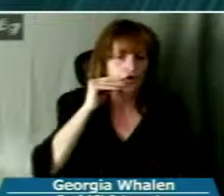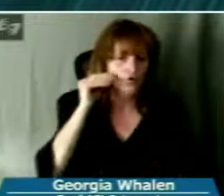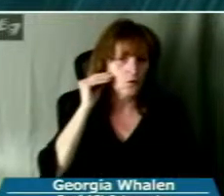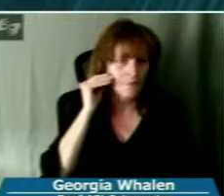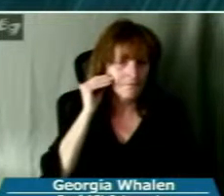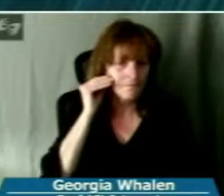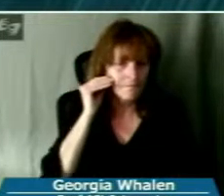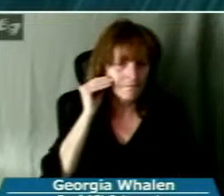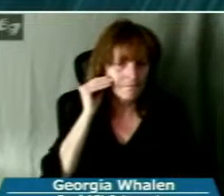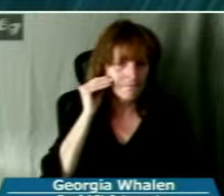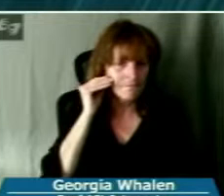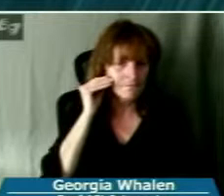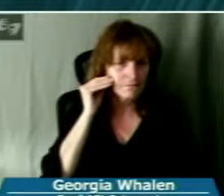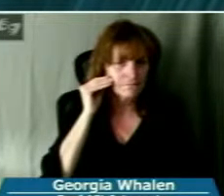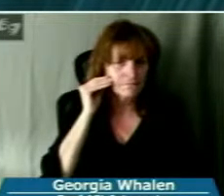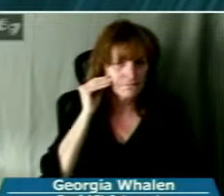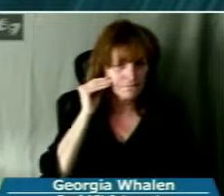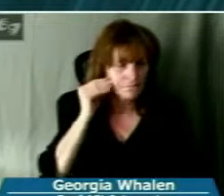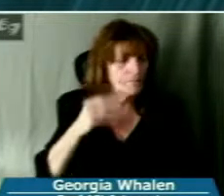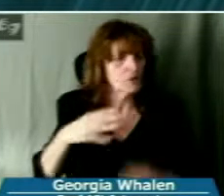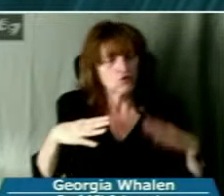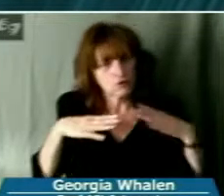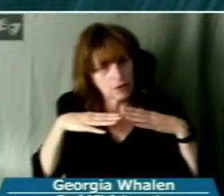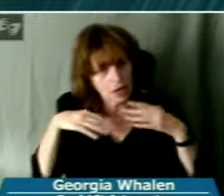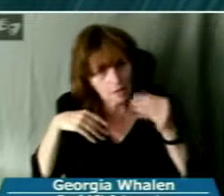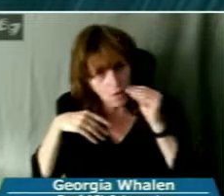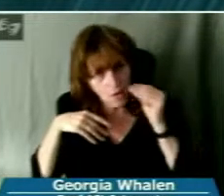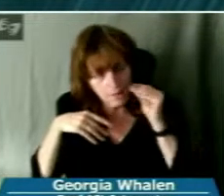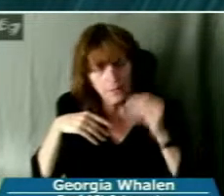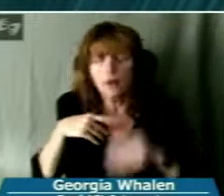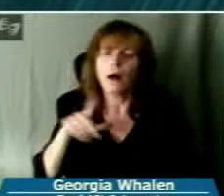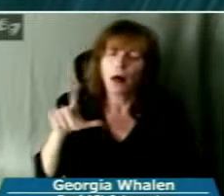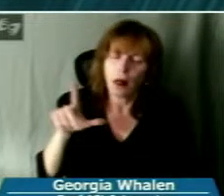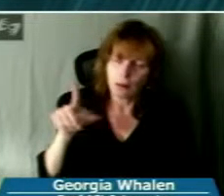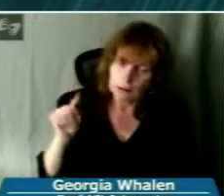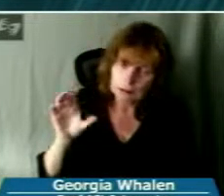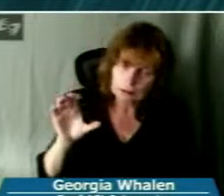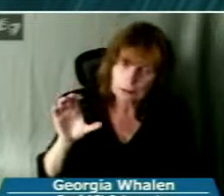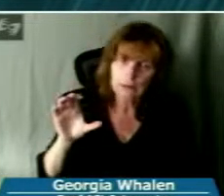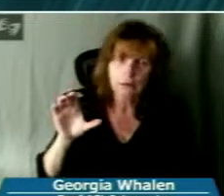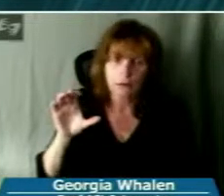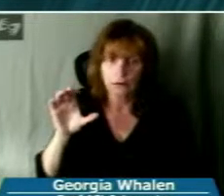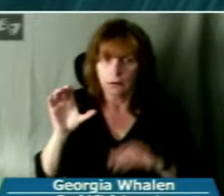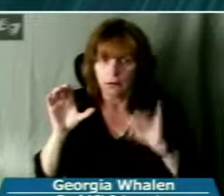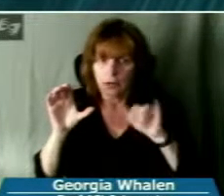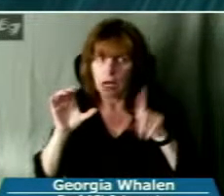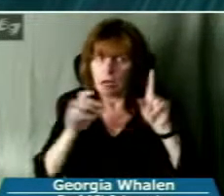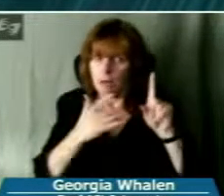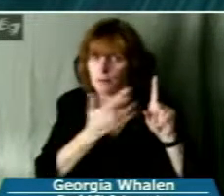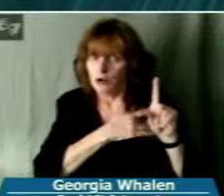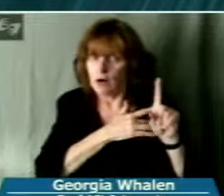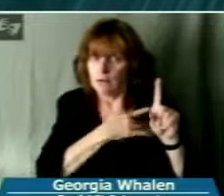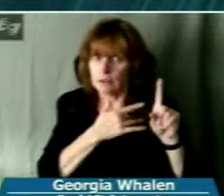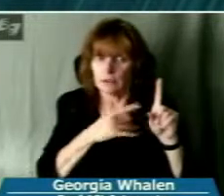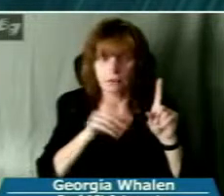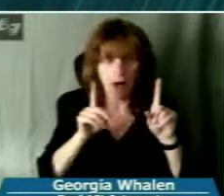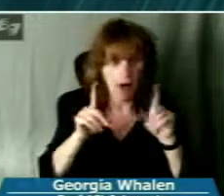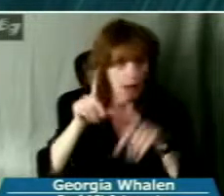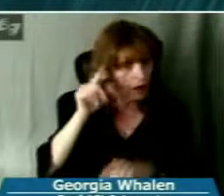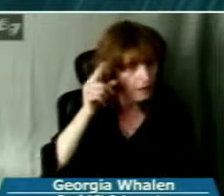and the redoing long-term care testing. Is that going on in Hamilton this weekend, and do you have the resources for that?